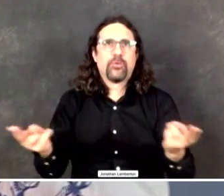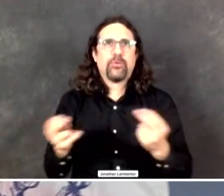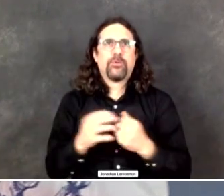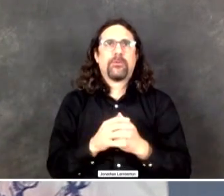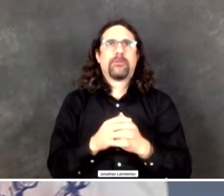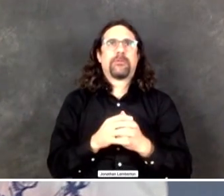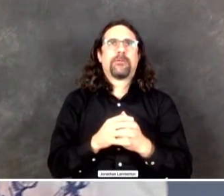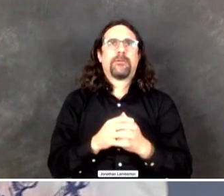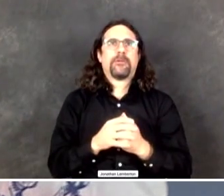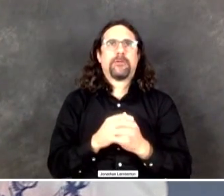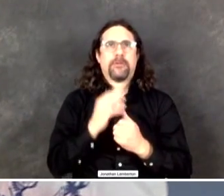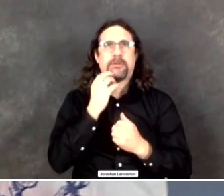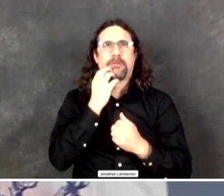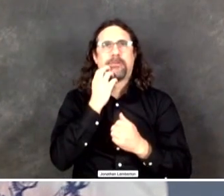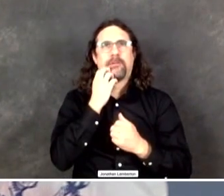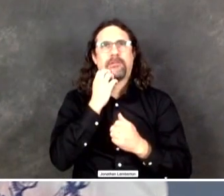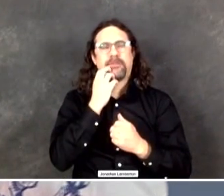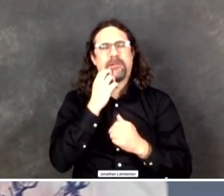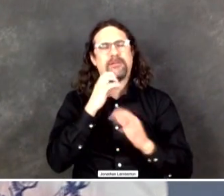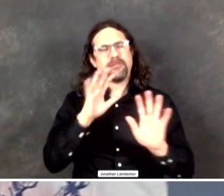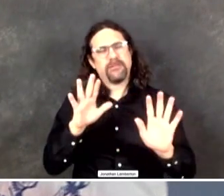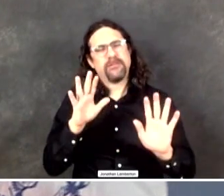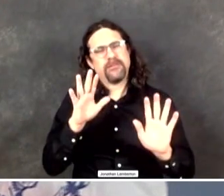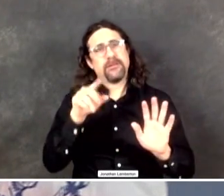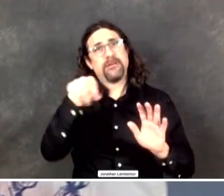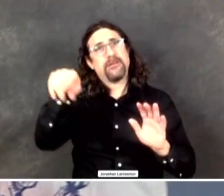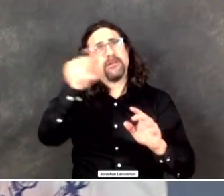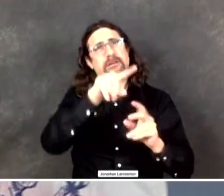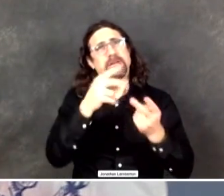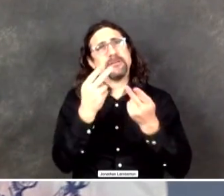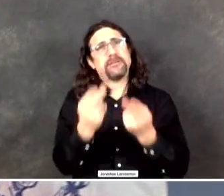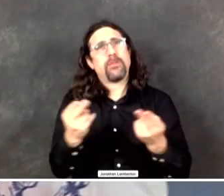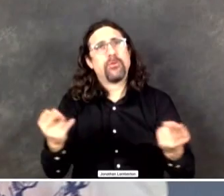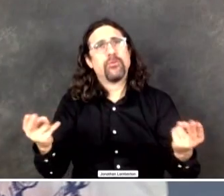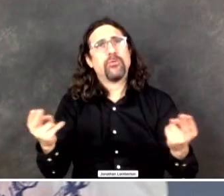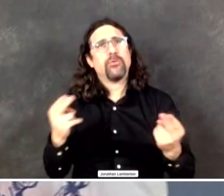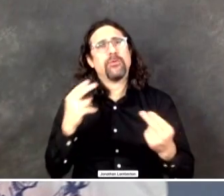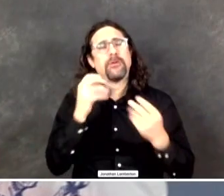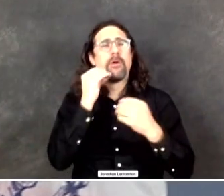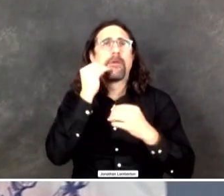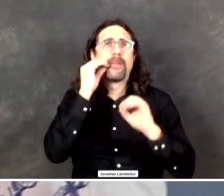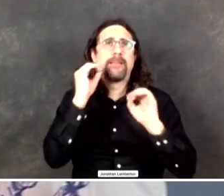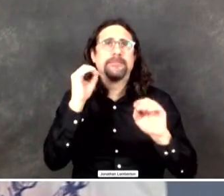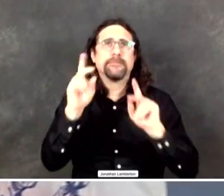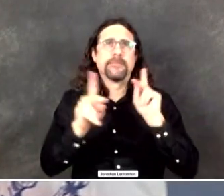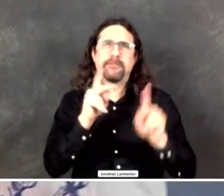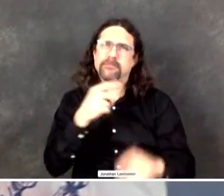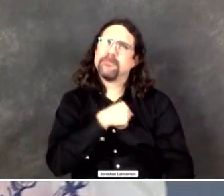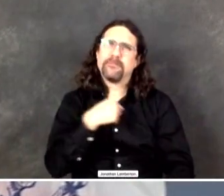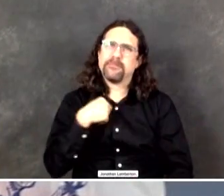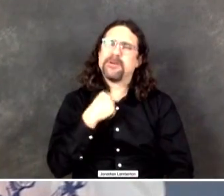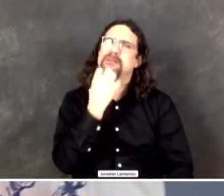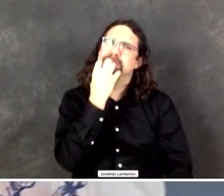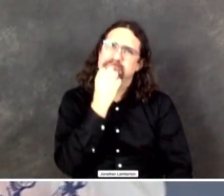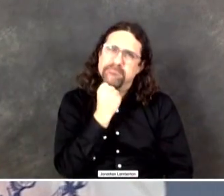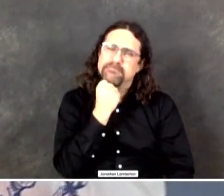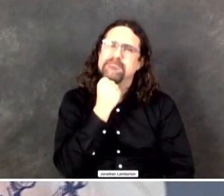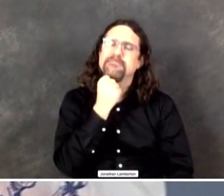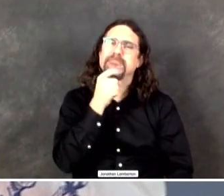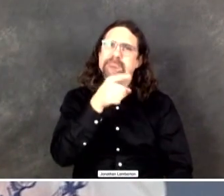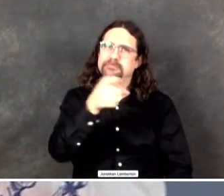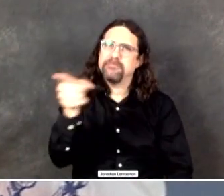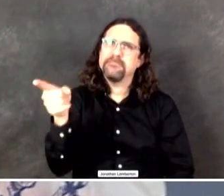that those who do not have a home are protected, that they are given the support they need through